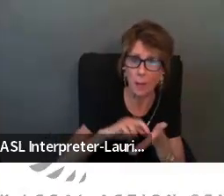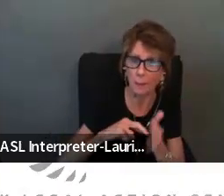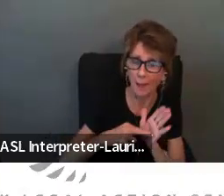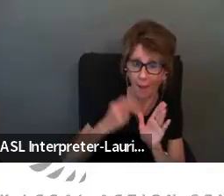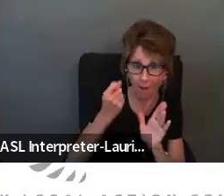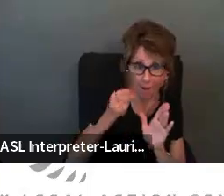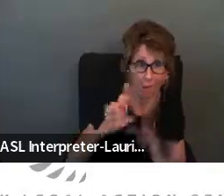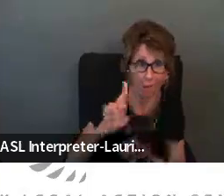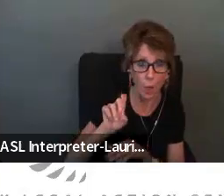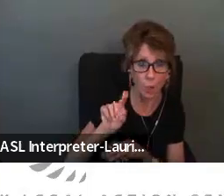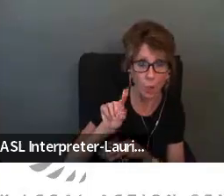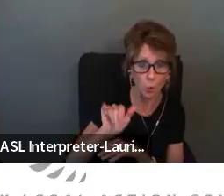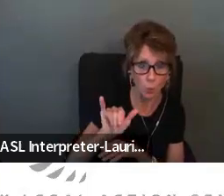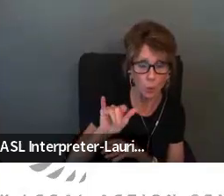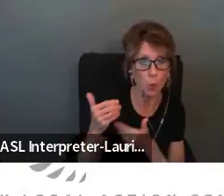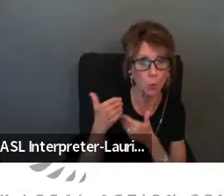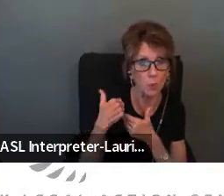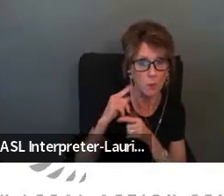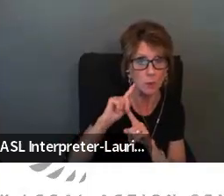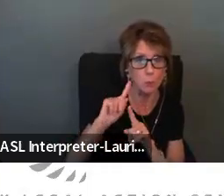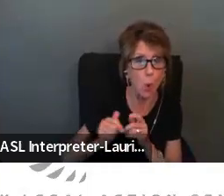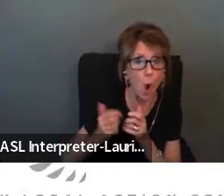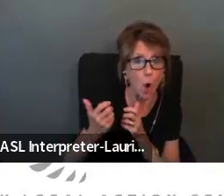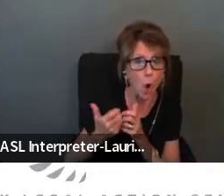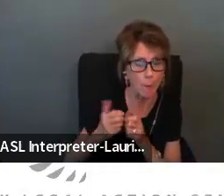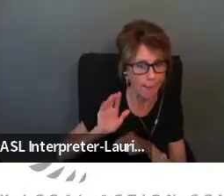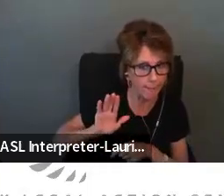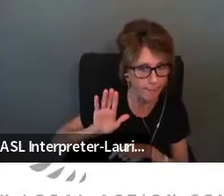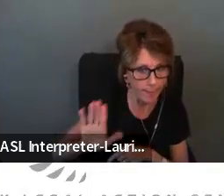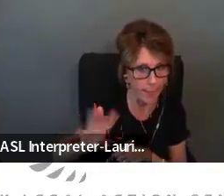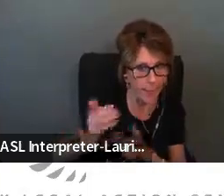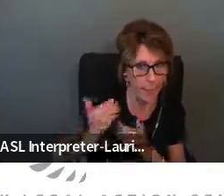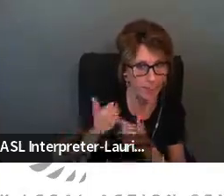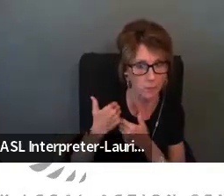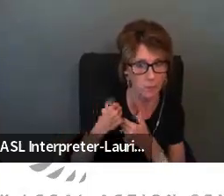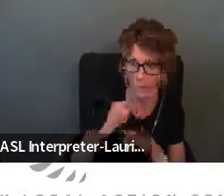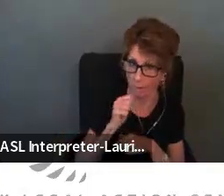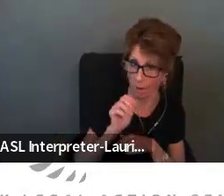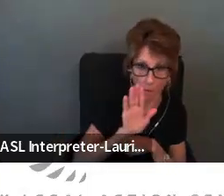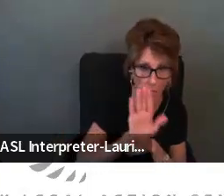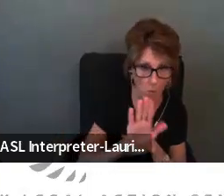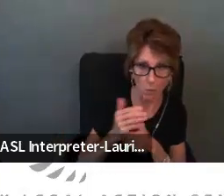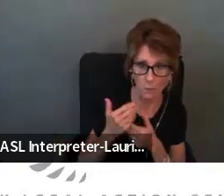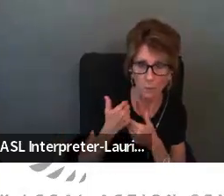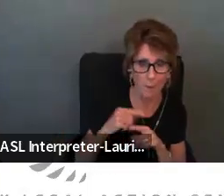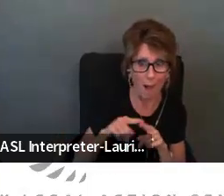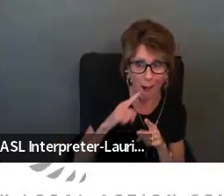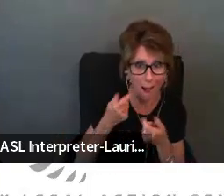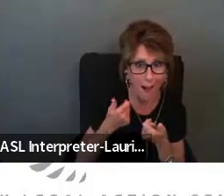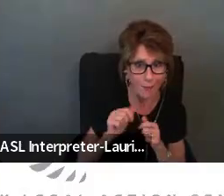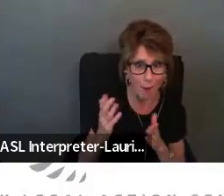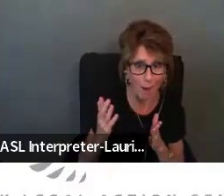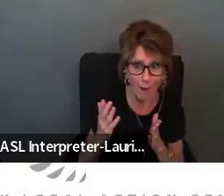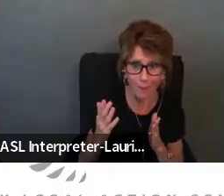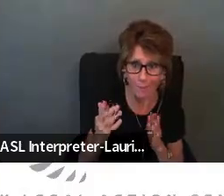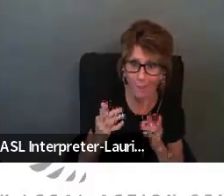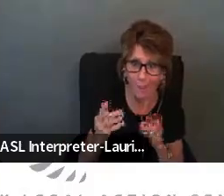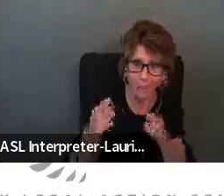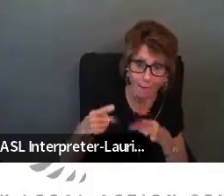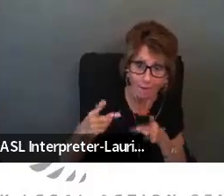not you. But I'm even doing above and beyond to meet you halfway, and you are still saying no. Okay.